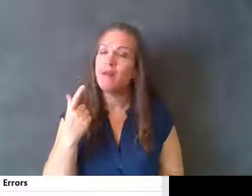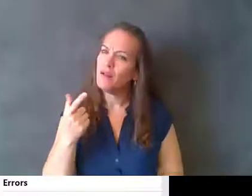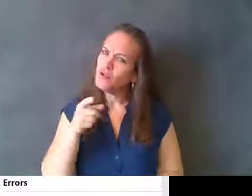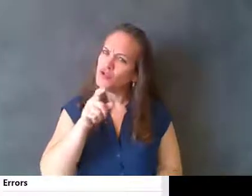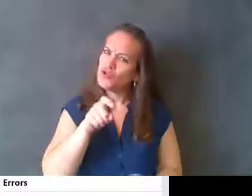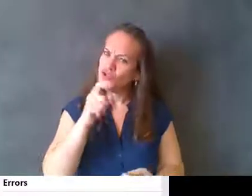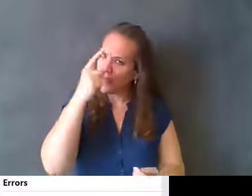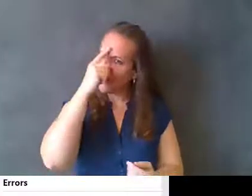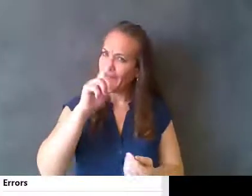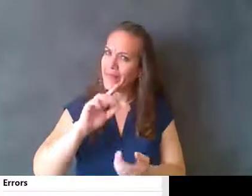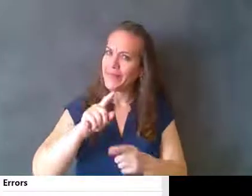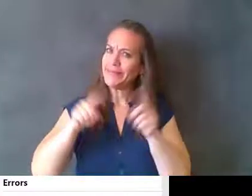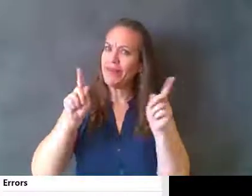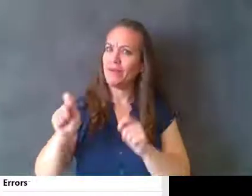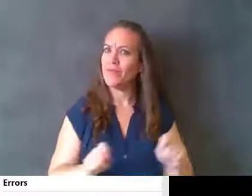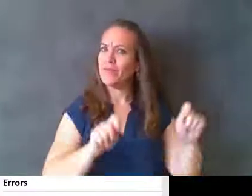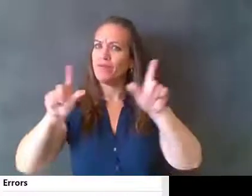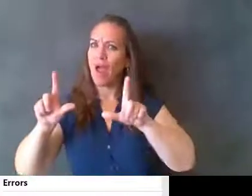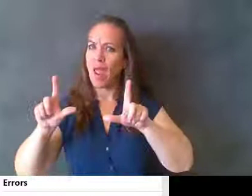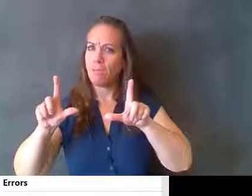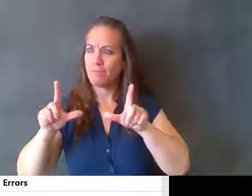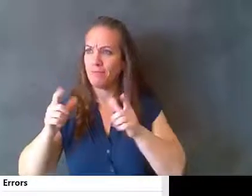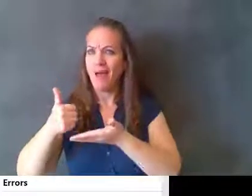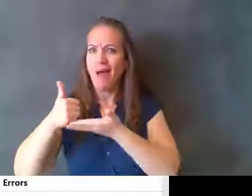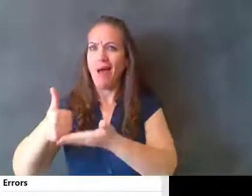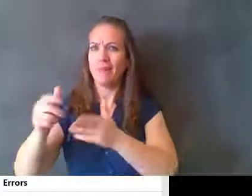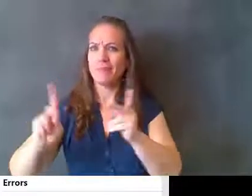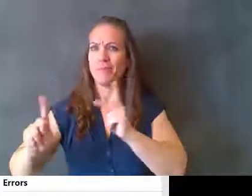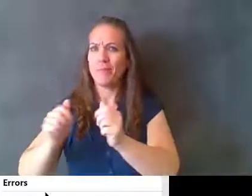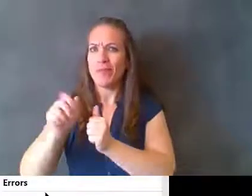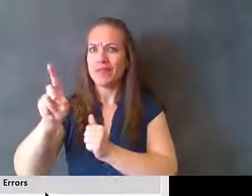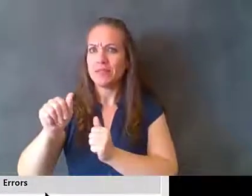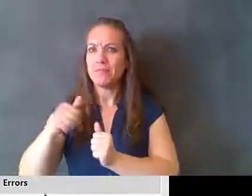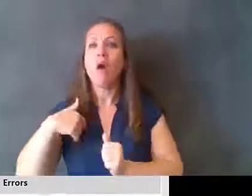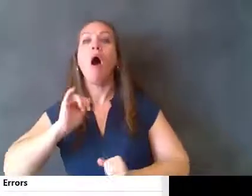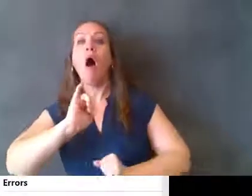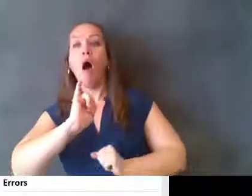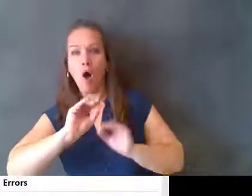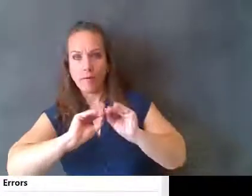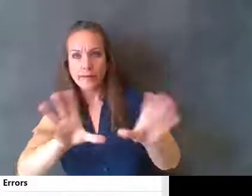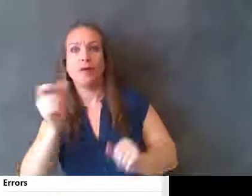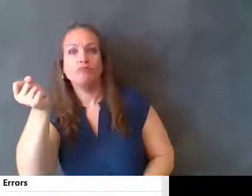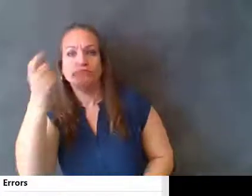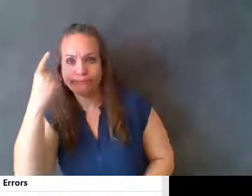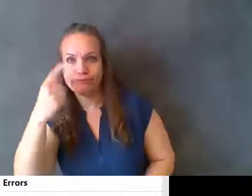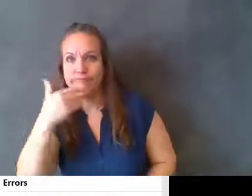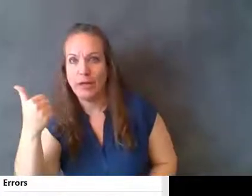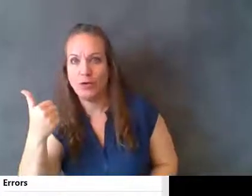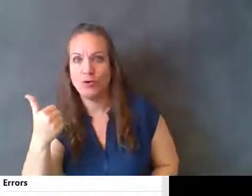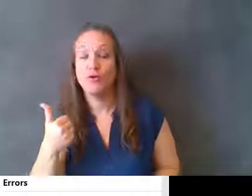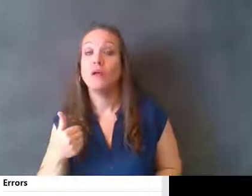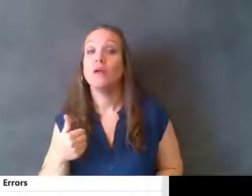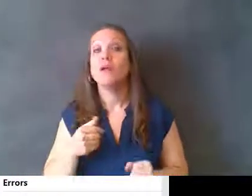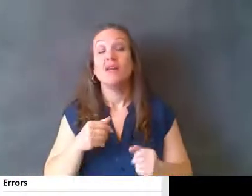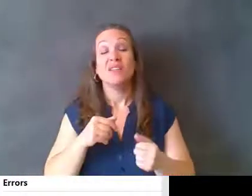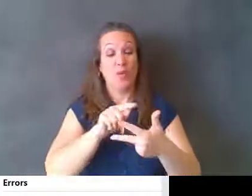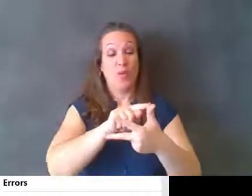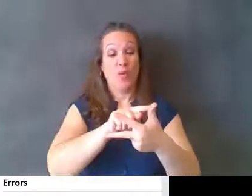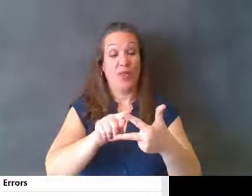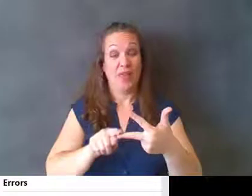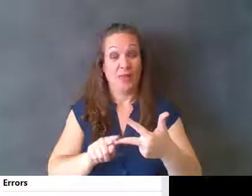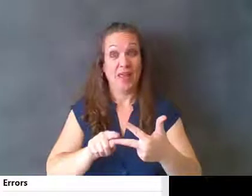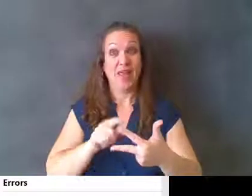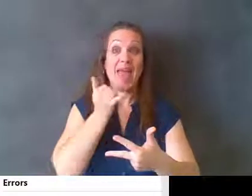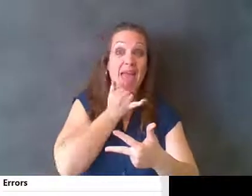way to improve the user's experience. So ideally, you'll want to at least go through all of your errors, warnings, and tips and review